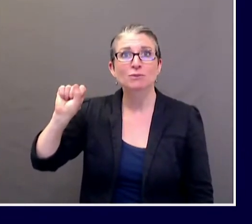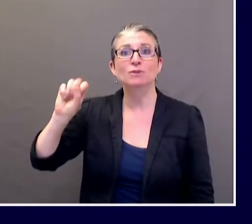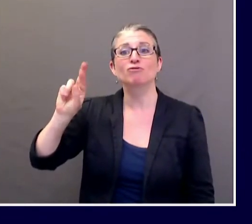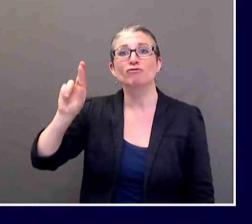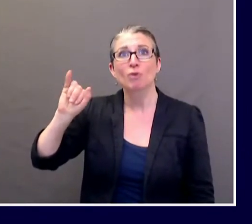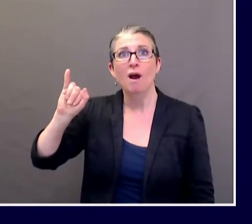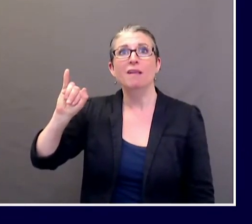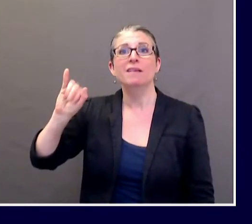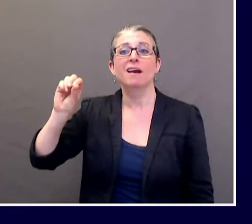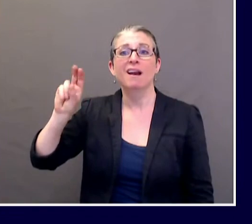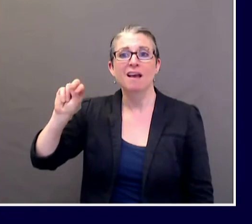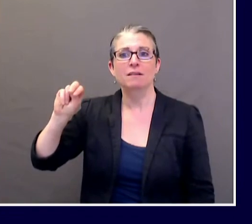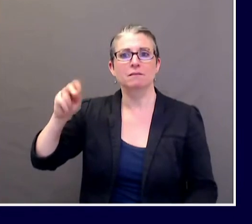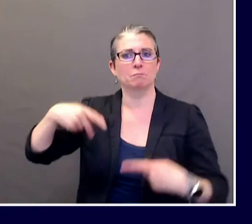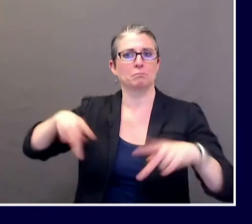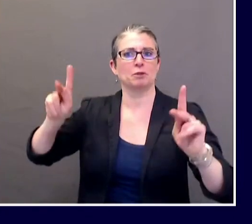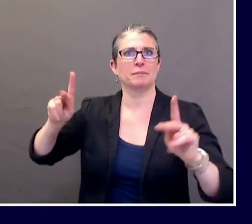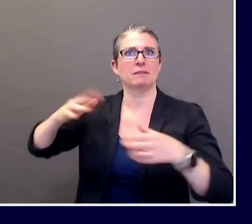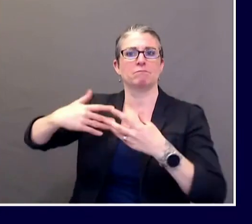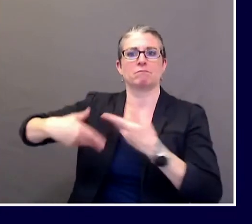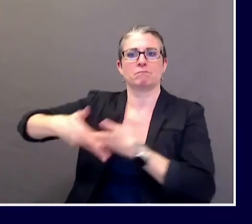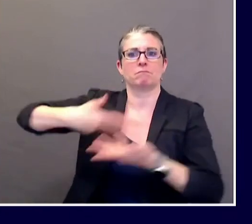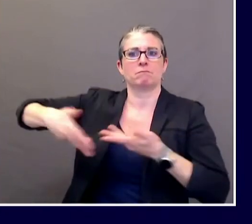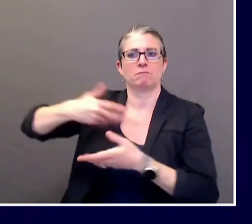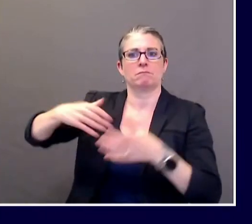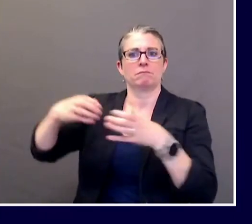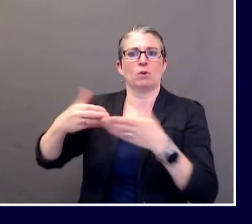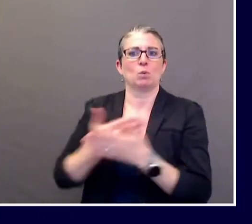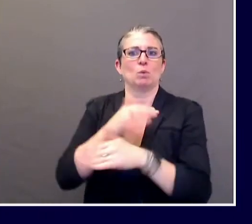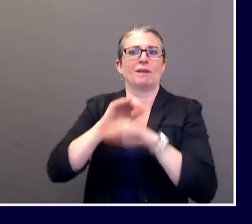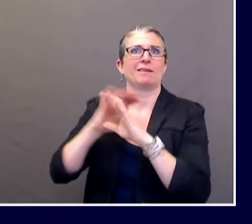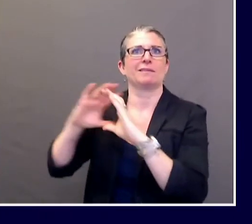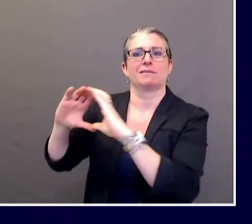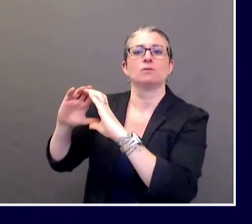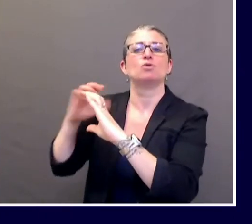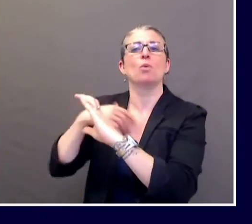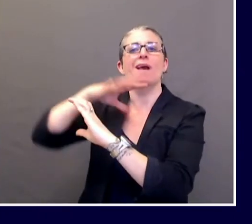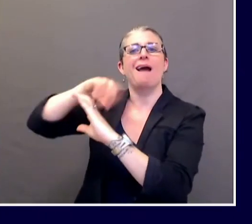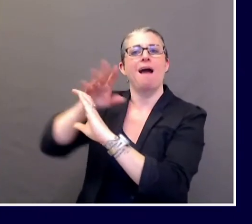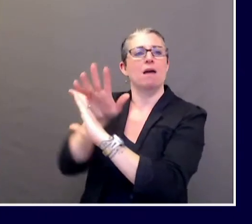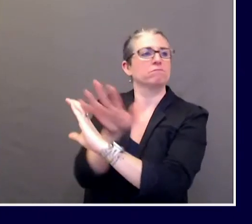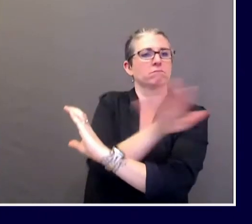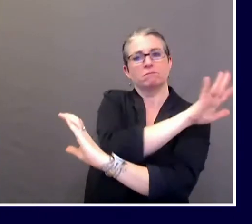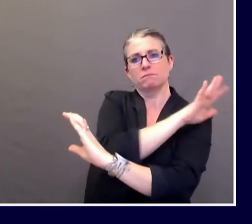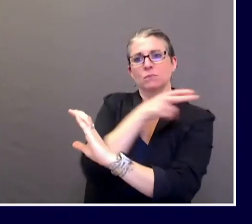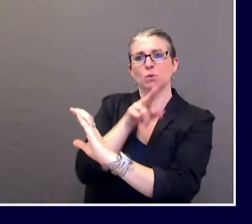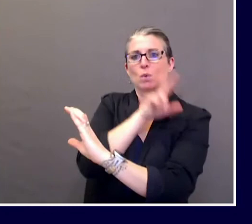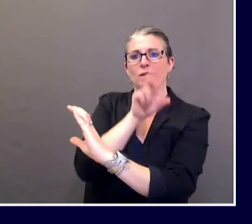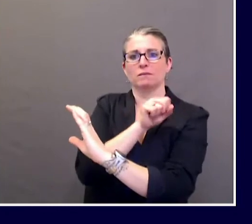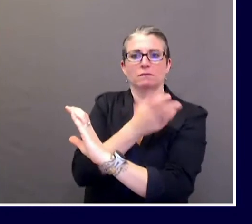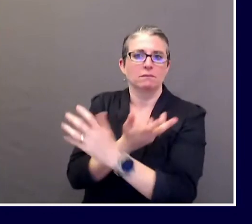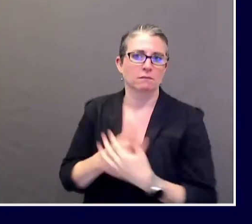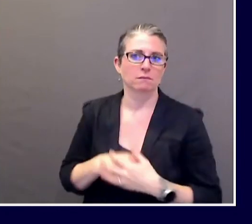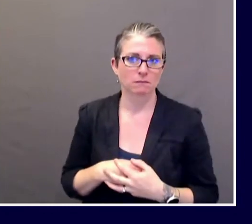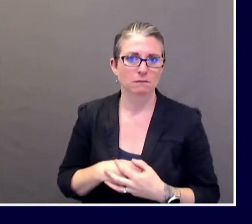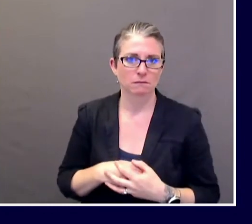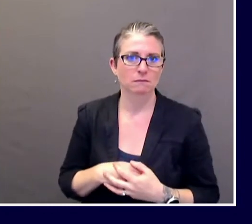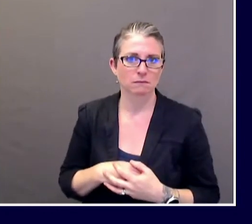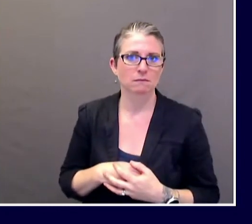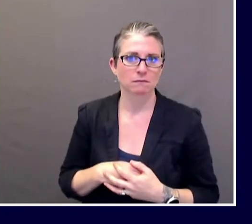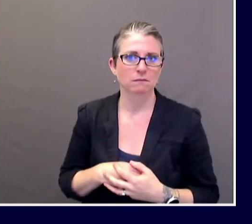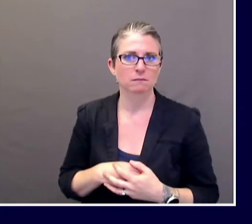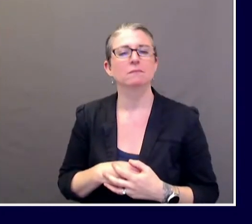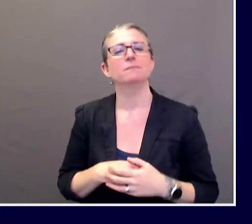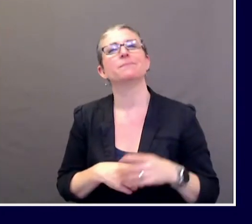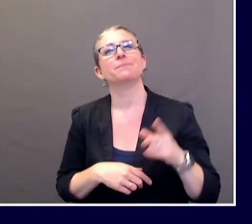Got it. I think what I should have said was incoming and coming back. Yes. Okay. A trend that's emerged